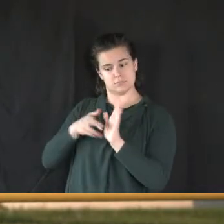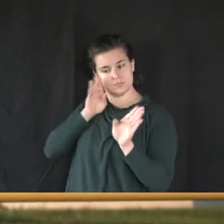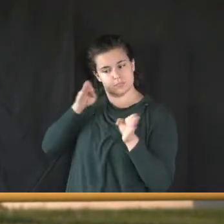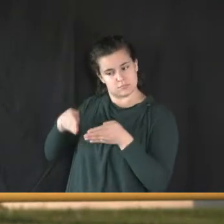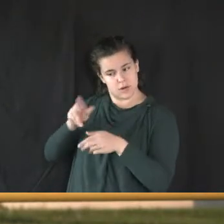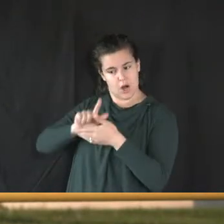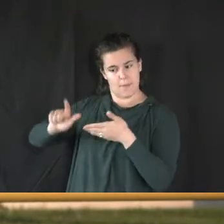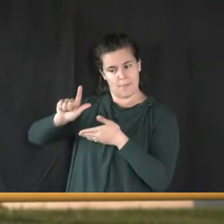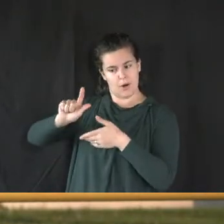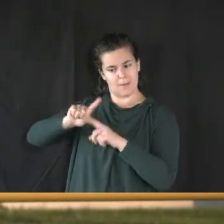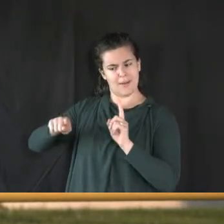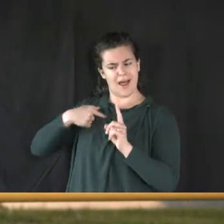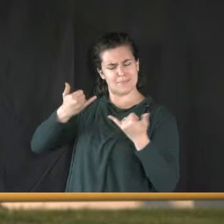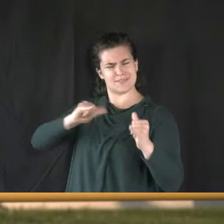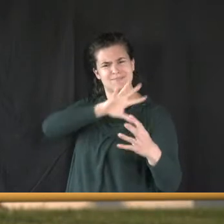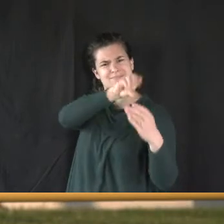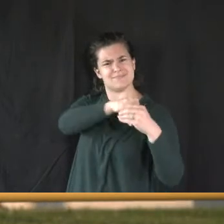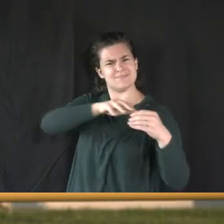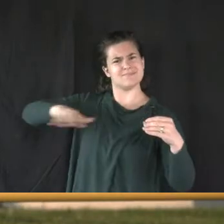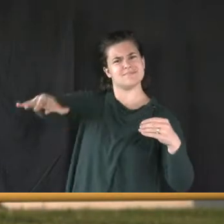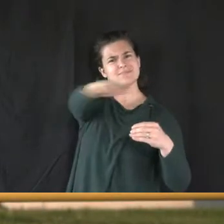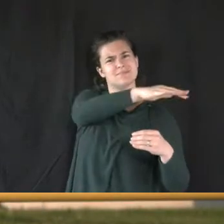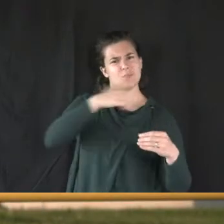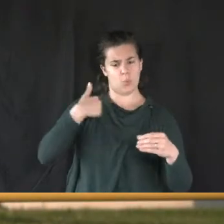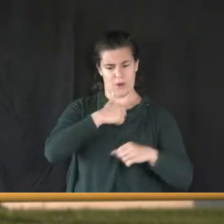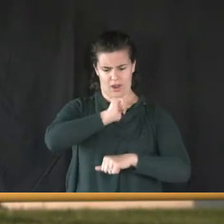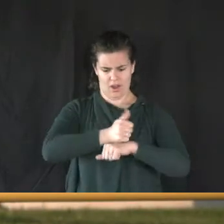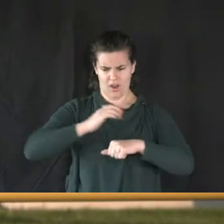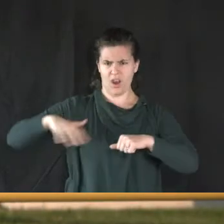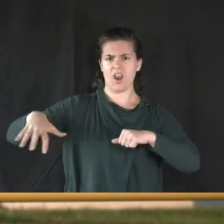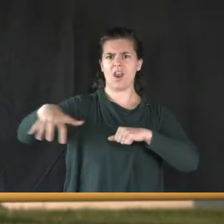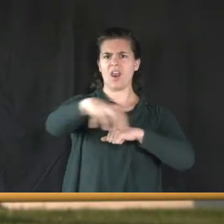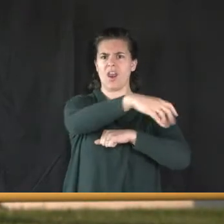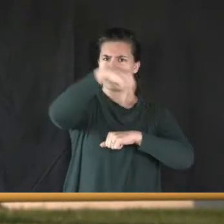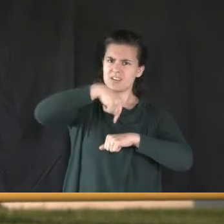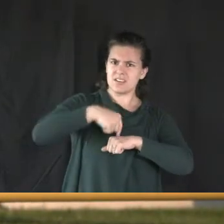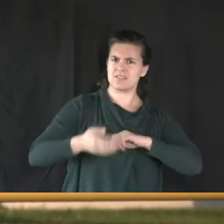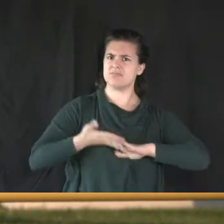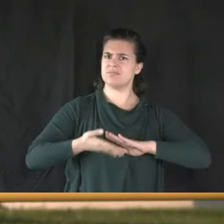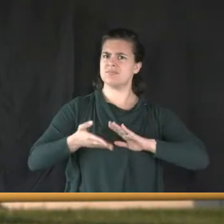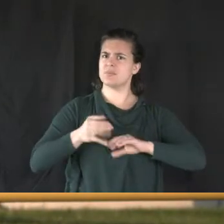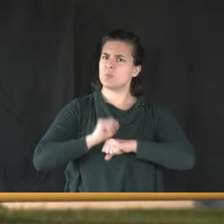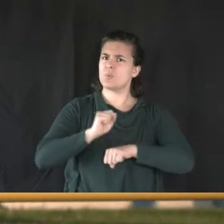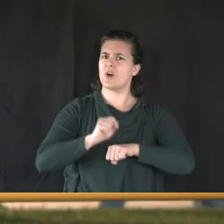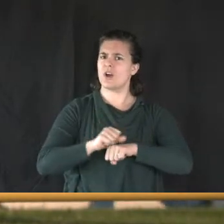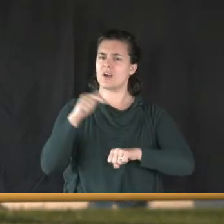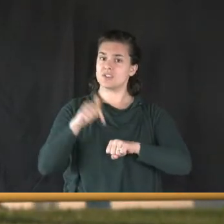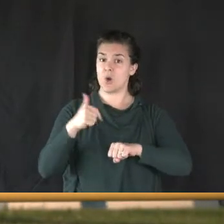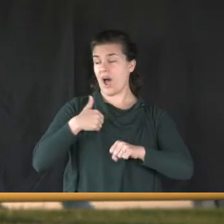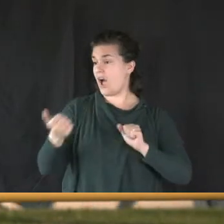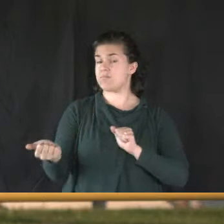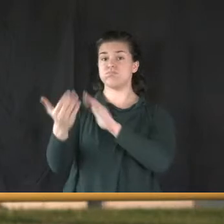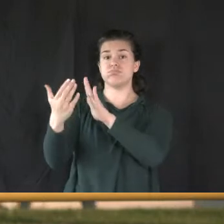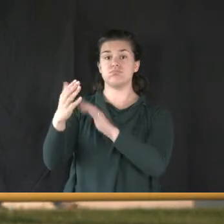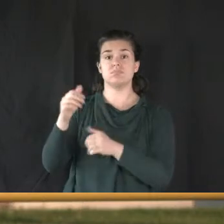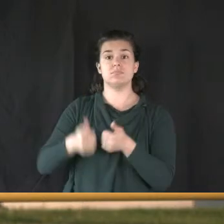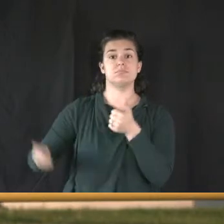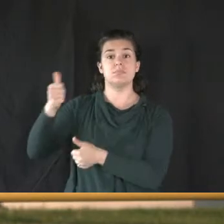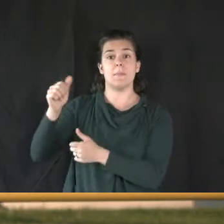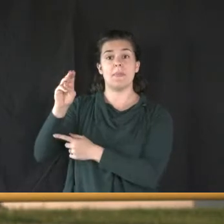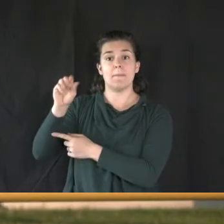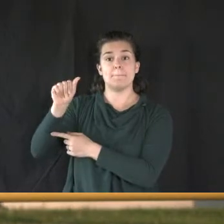be a citizen of the neighborhood that we lived in and worked. I took our case to the mayor and the city